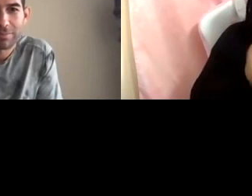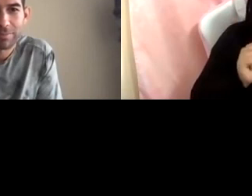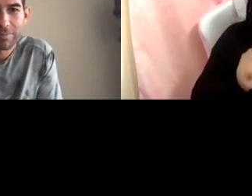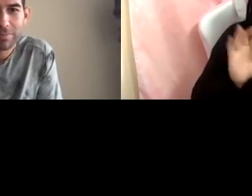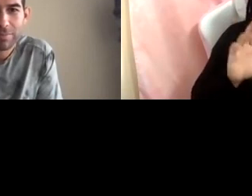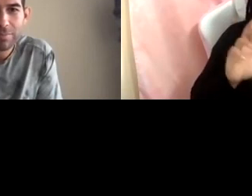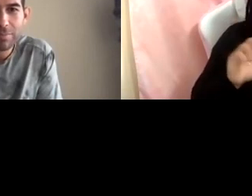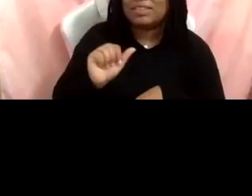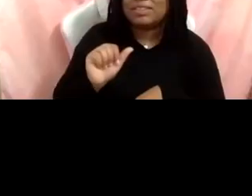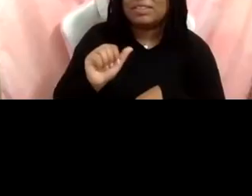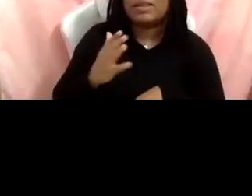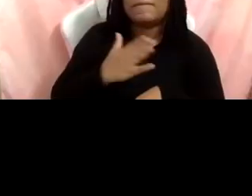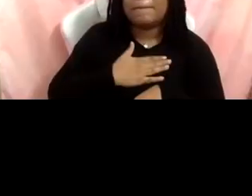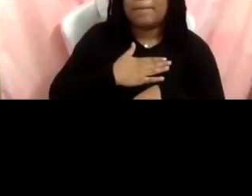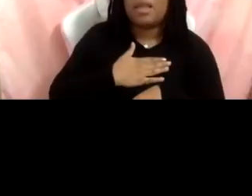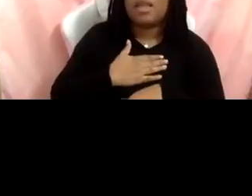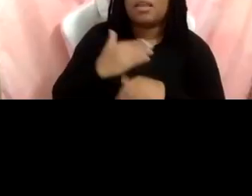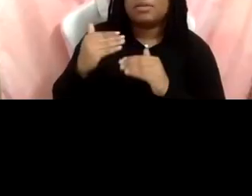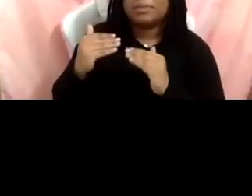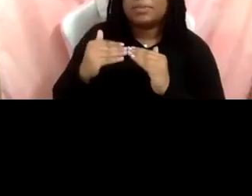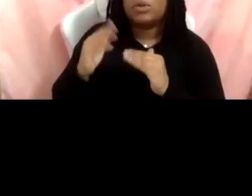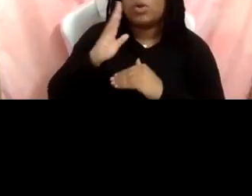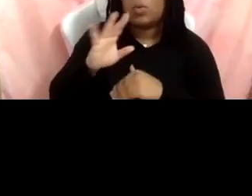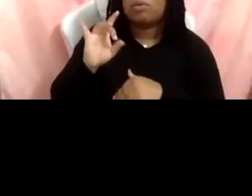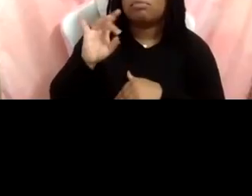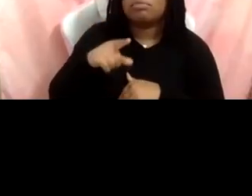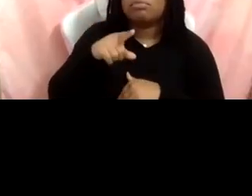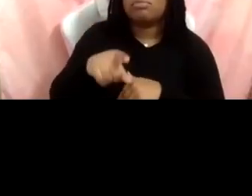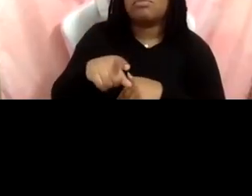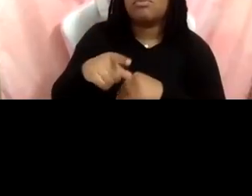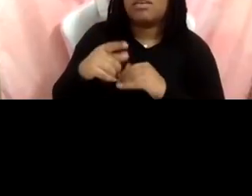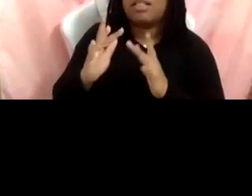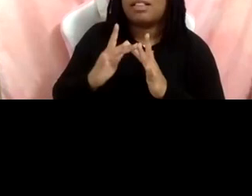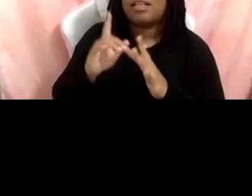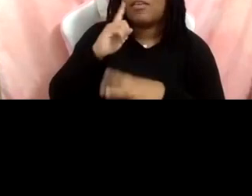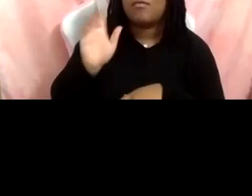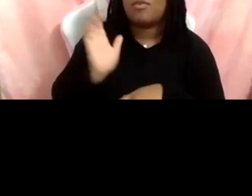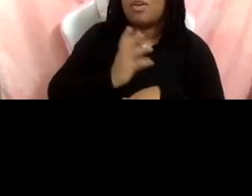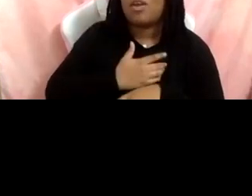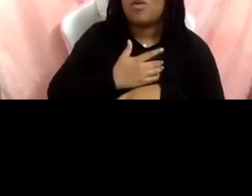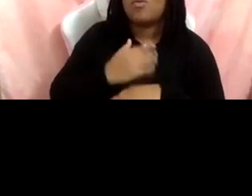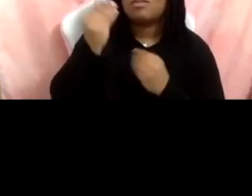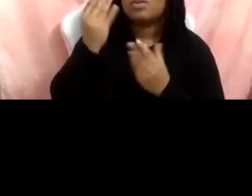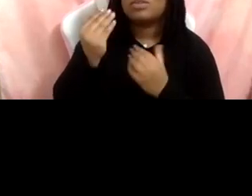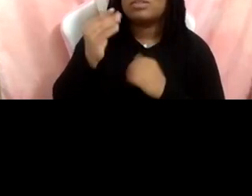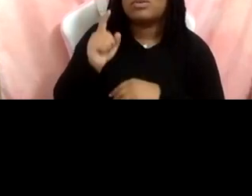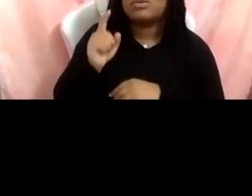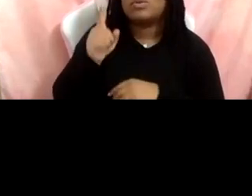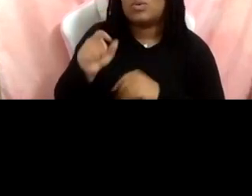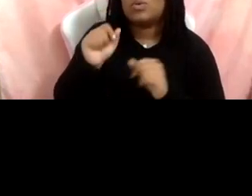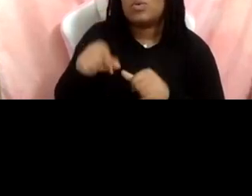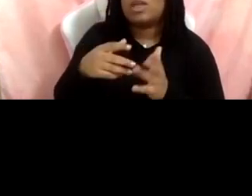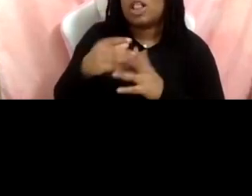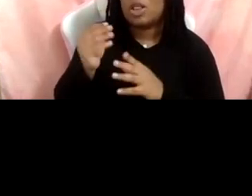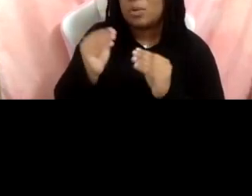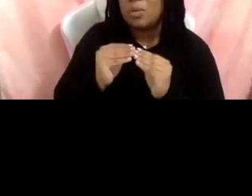my colleague Jaquil will drop that link again to sign up for our newsletter. And you can also learn more about Respectability's